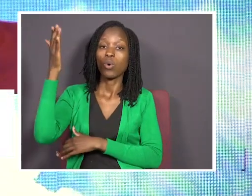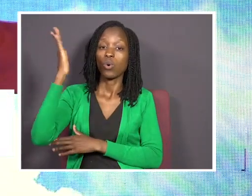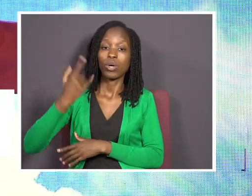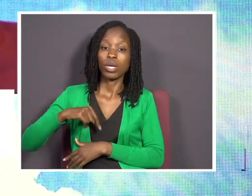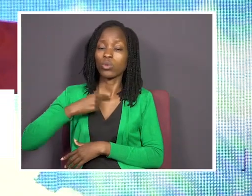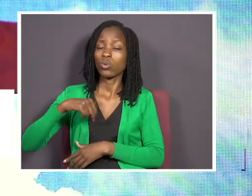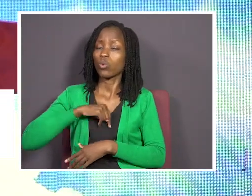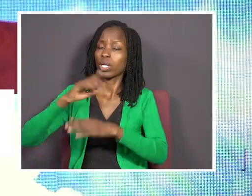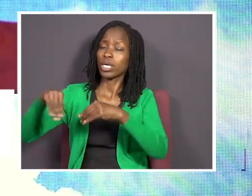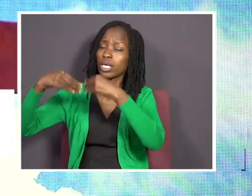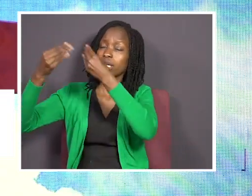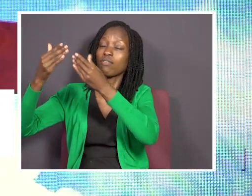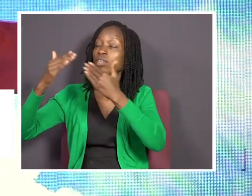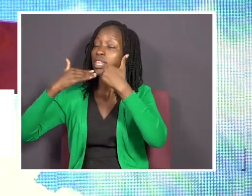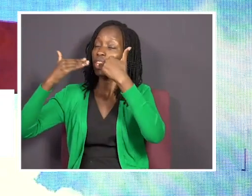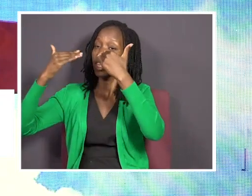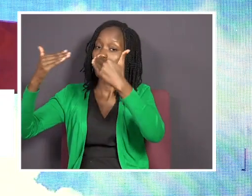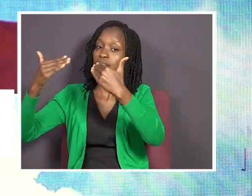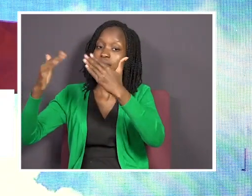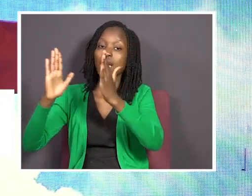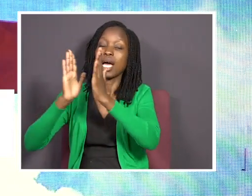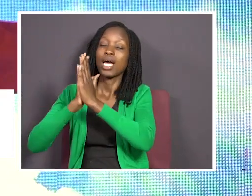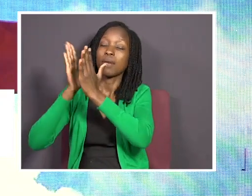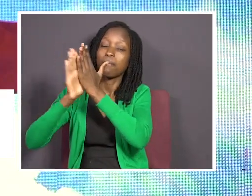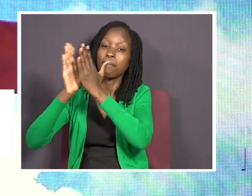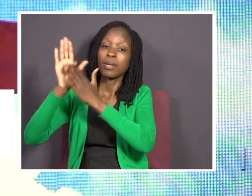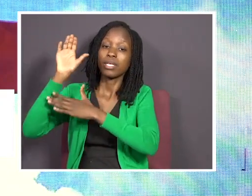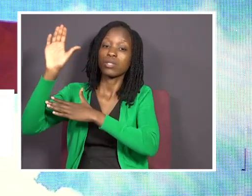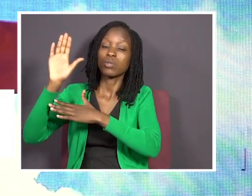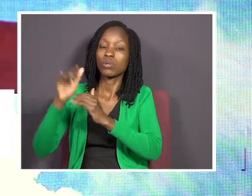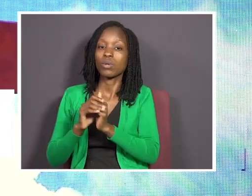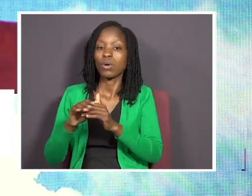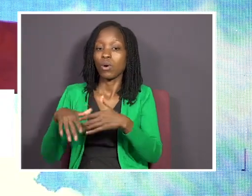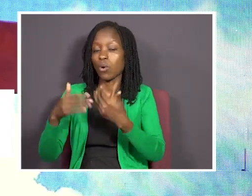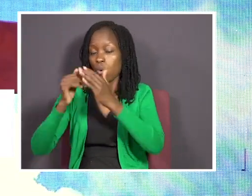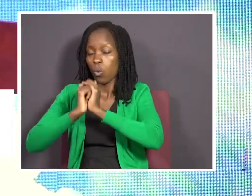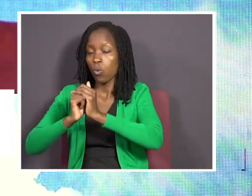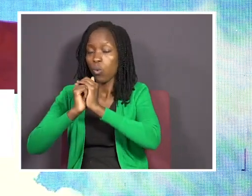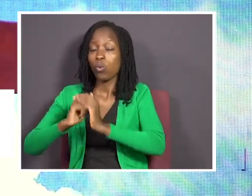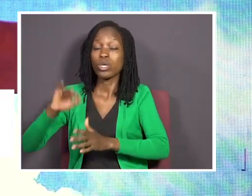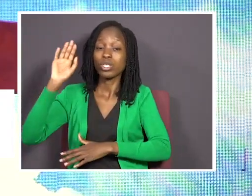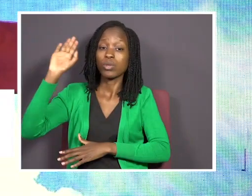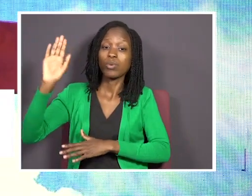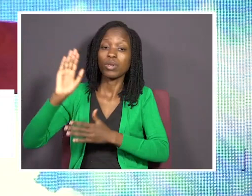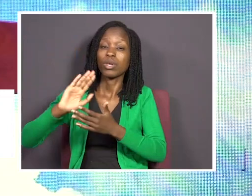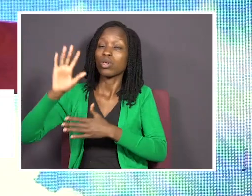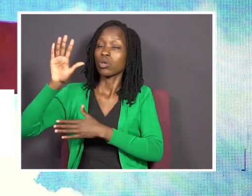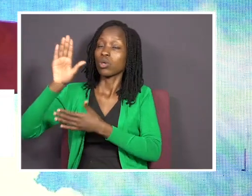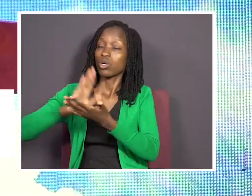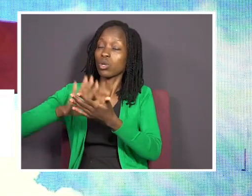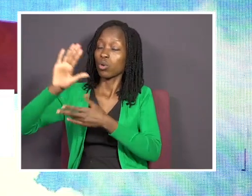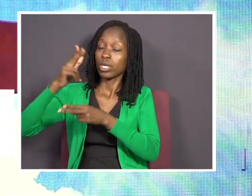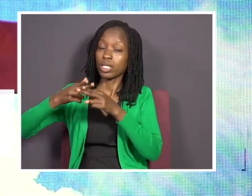God, we give you thanks and praise you, or adore you, or worship your